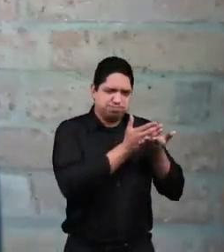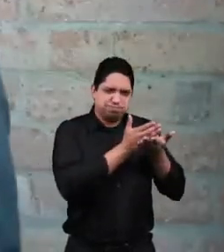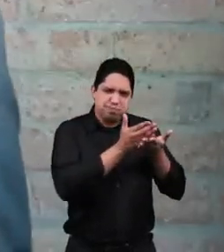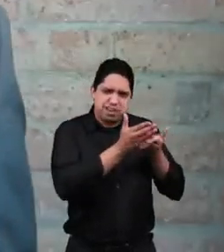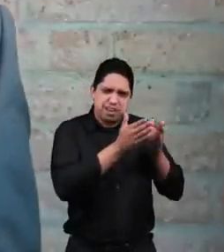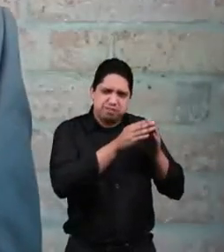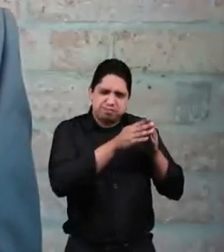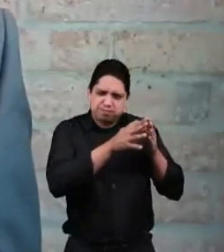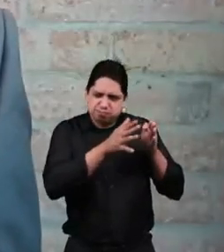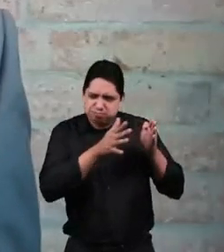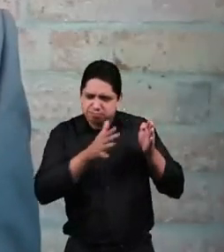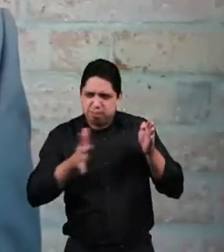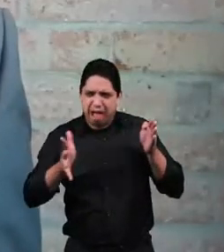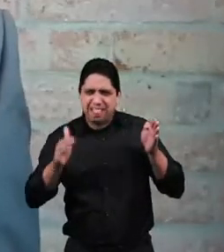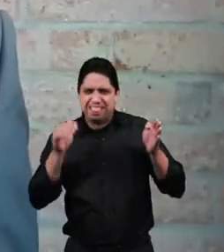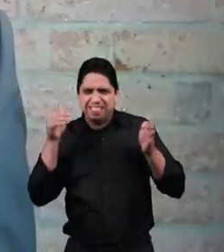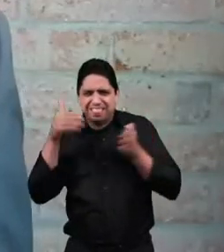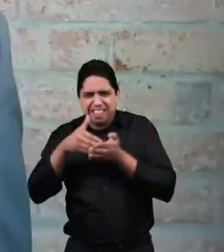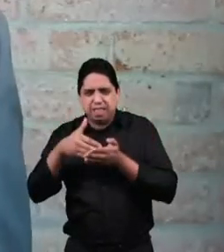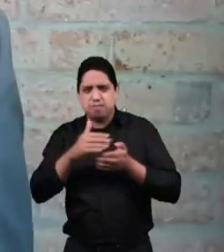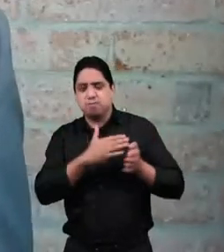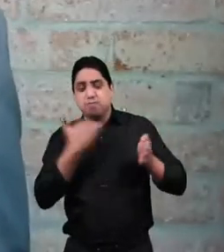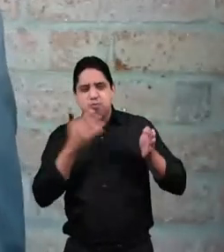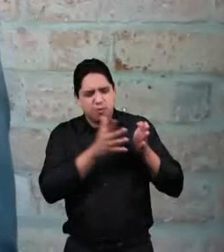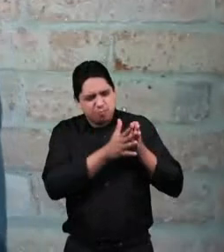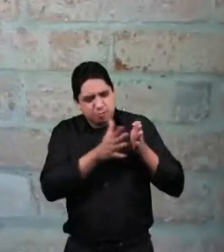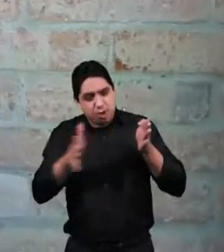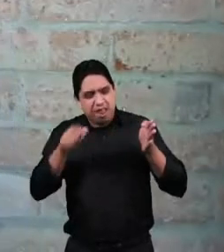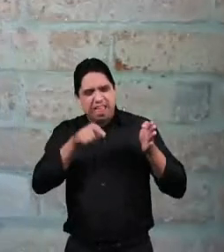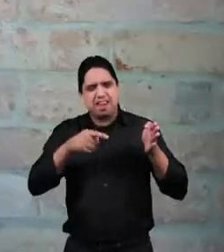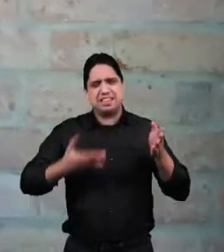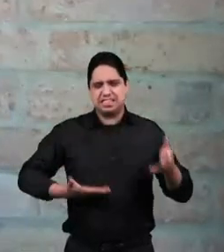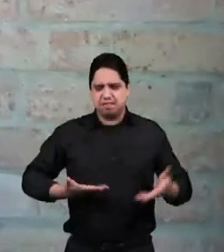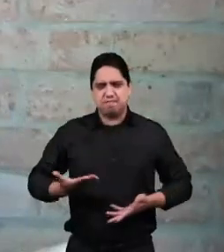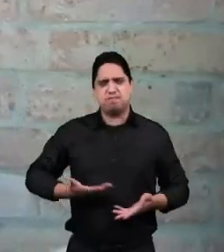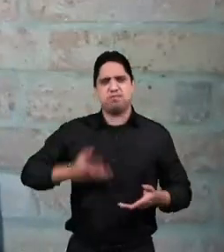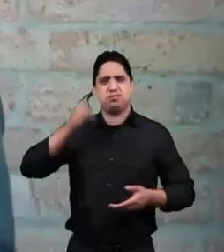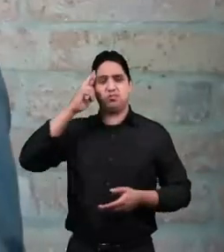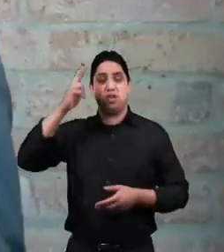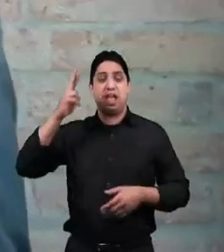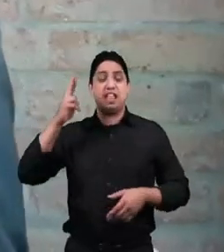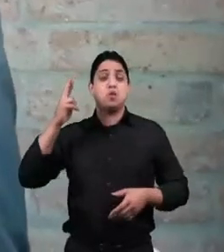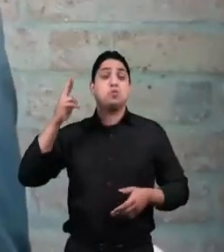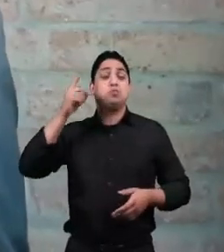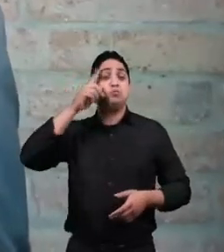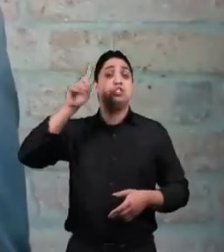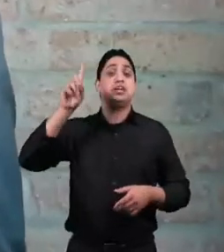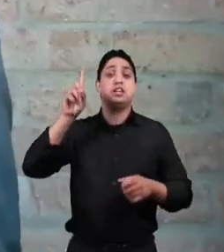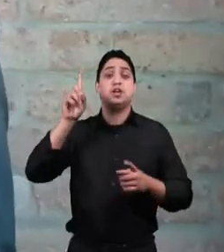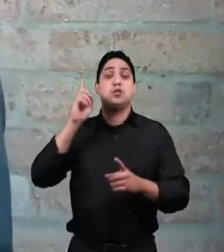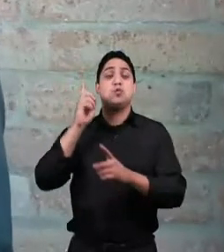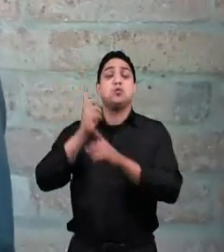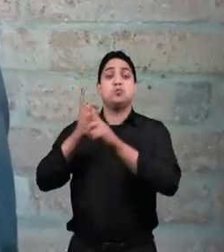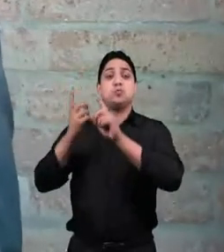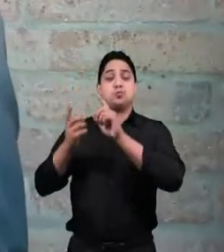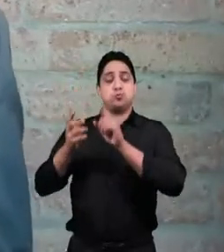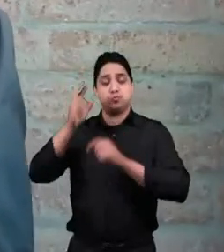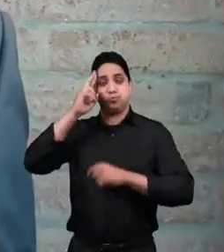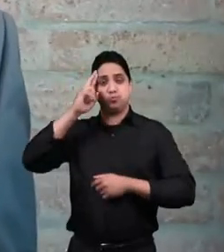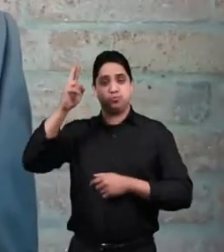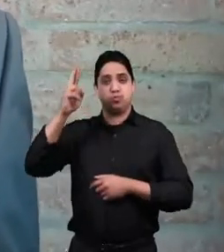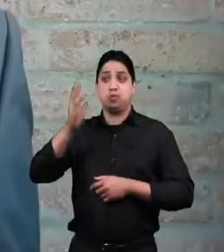his life. Since he had encountered the Lord and the light in the path